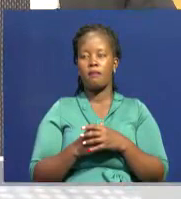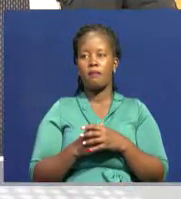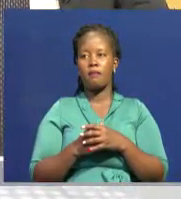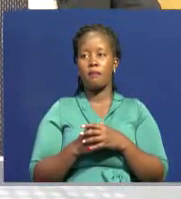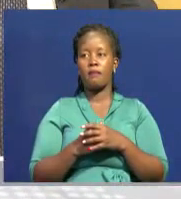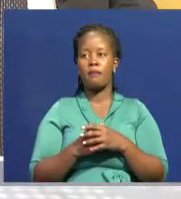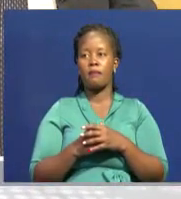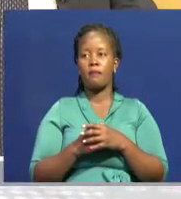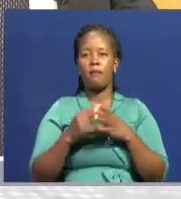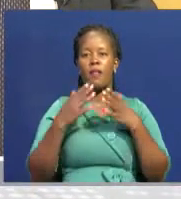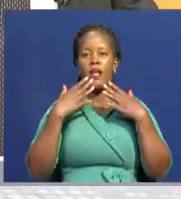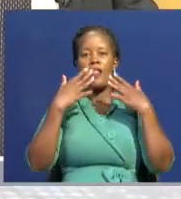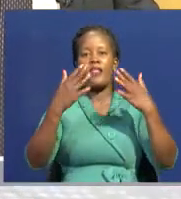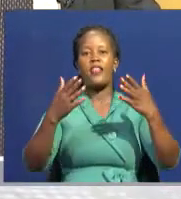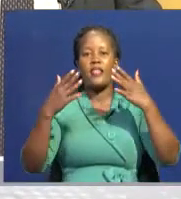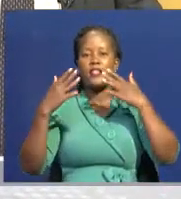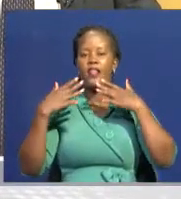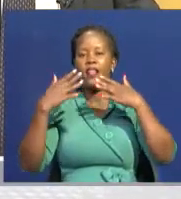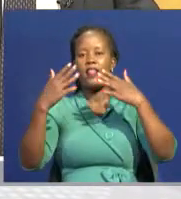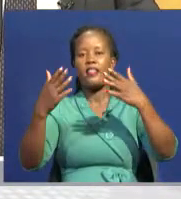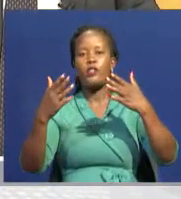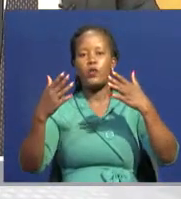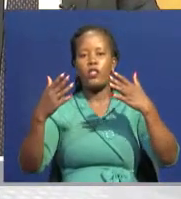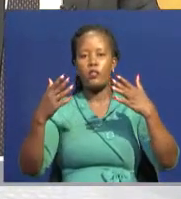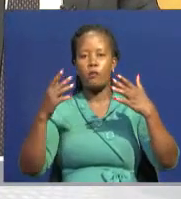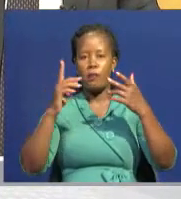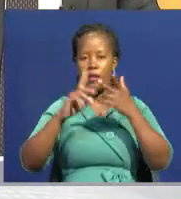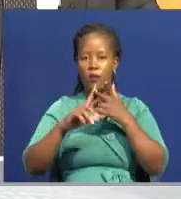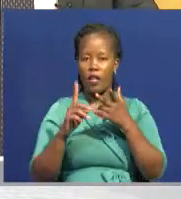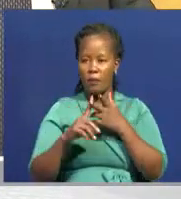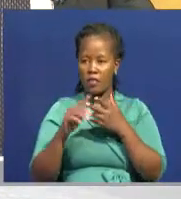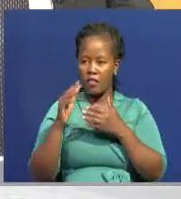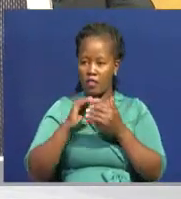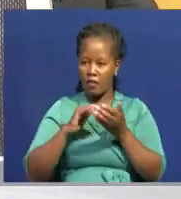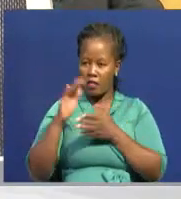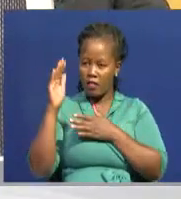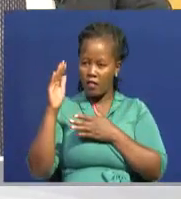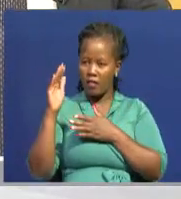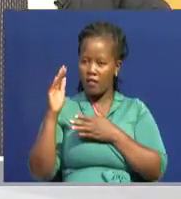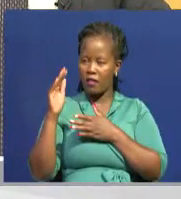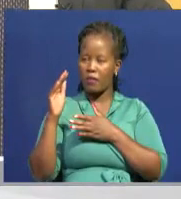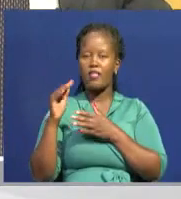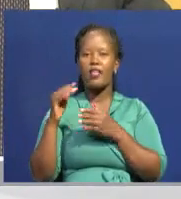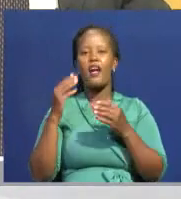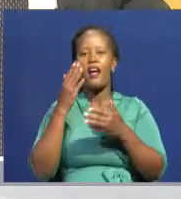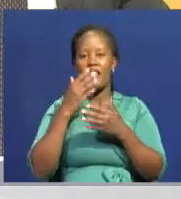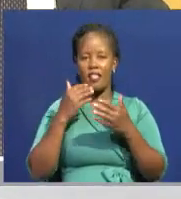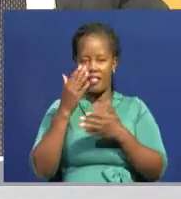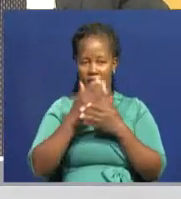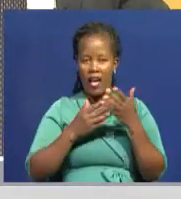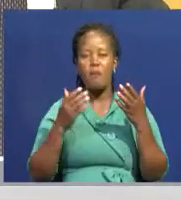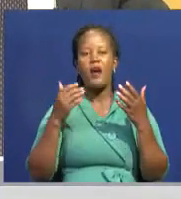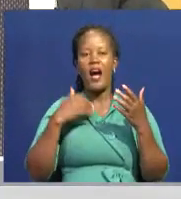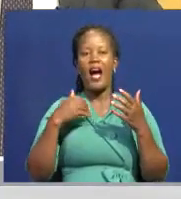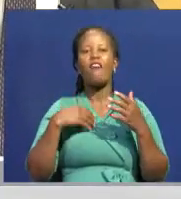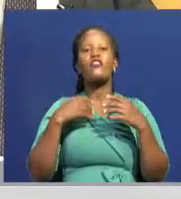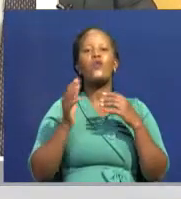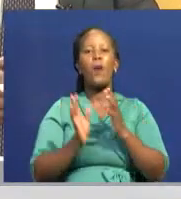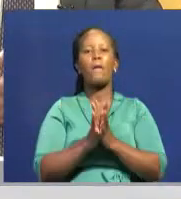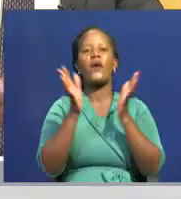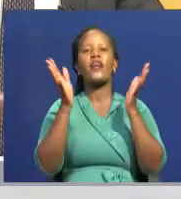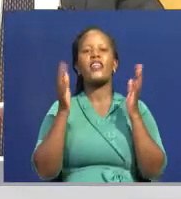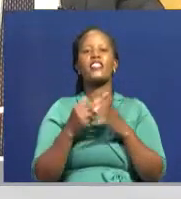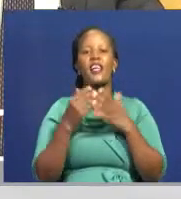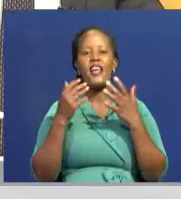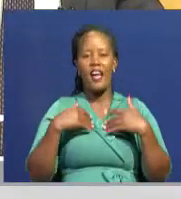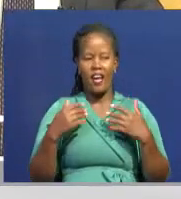Thank you so much, Ondieki, live from LA. This is a conversation that we really need to broaden, and thank you so much indeed for watching. We have